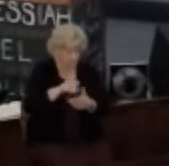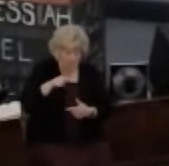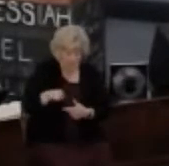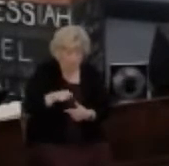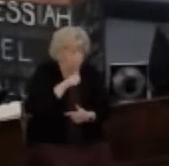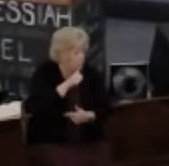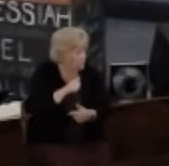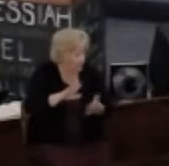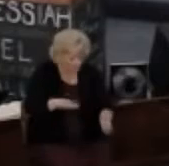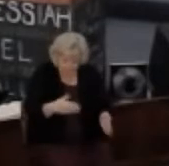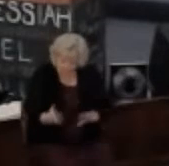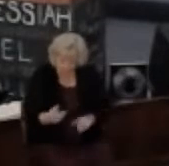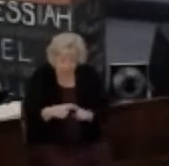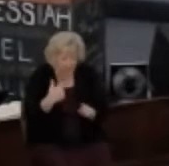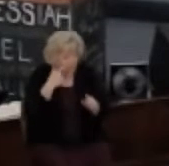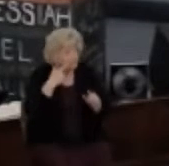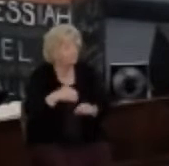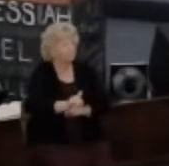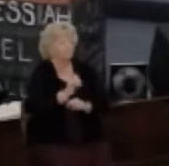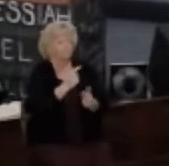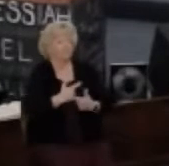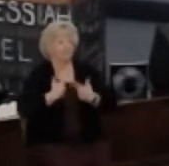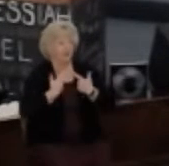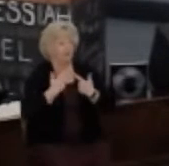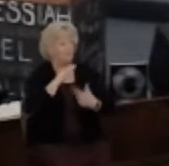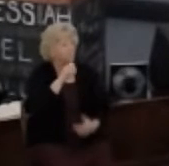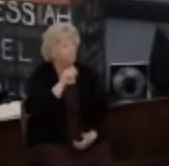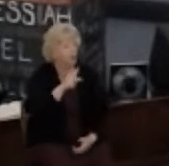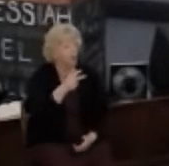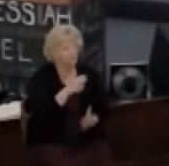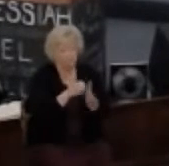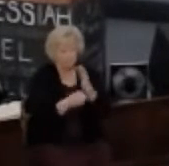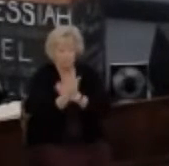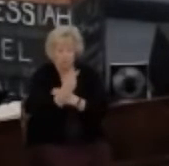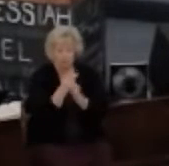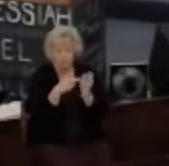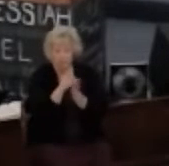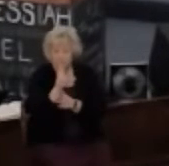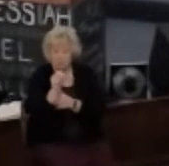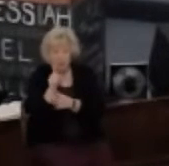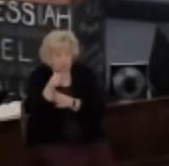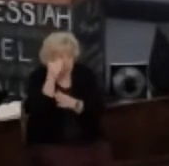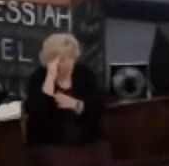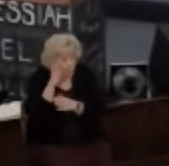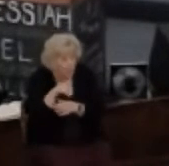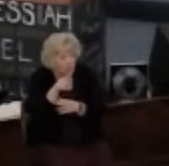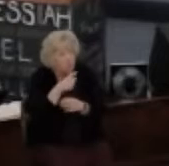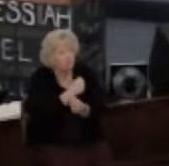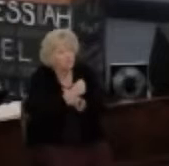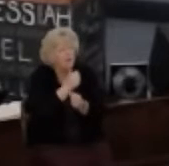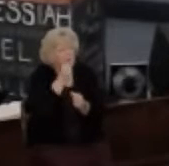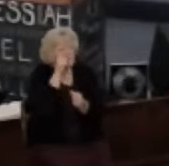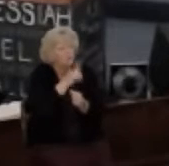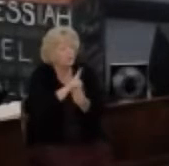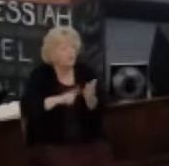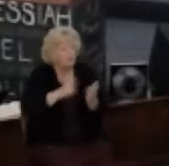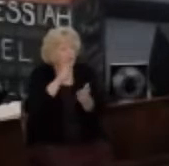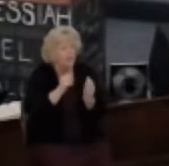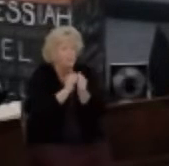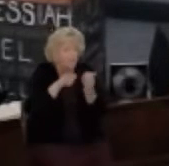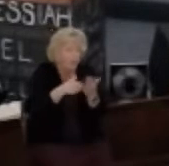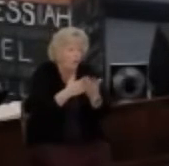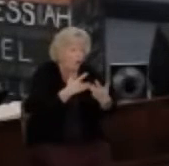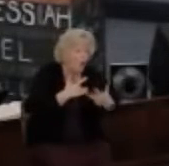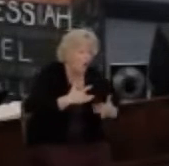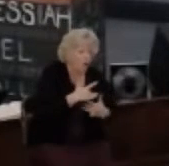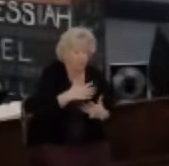should not perish, but have everlasting life." Mark chapter 12, verse 30, you know it. "And you shall love the Lord your God with all of your heart, and